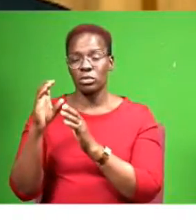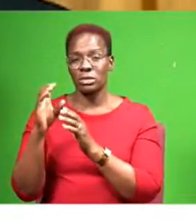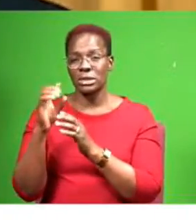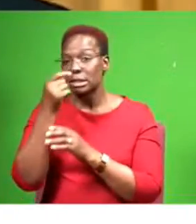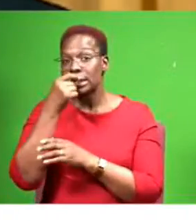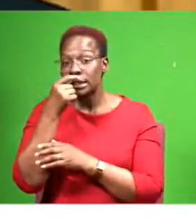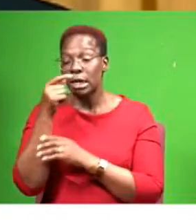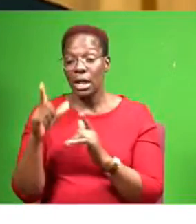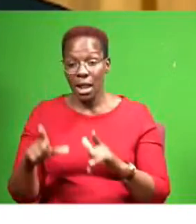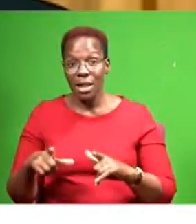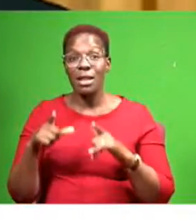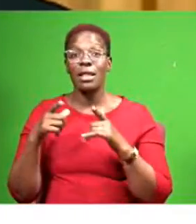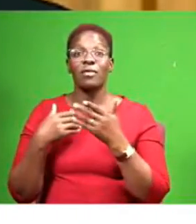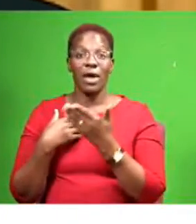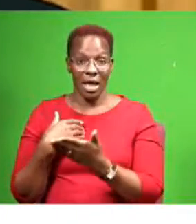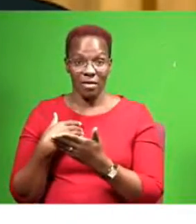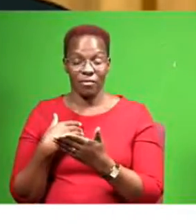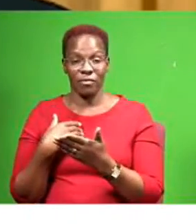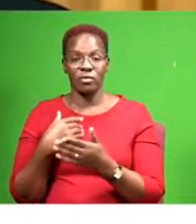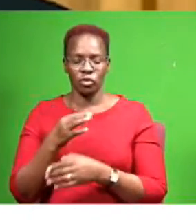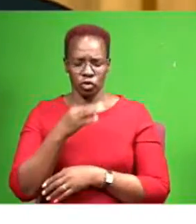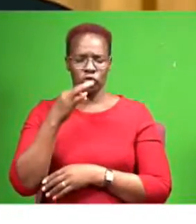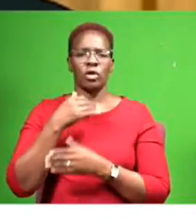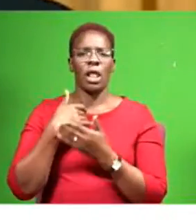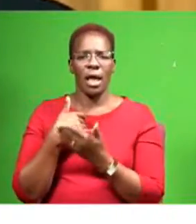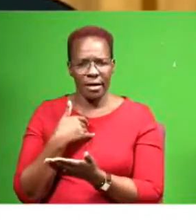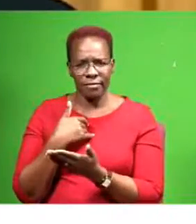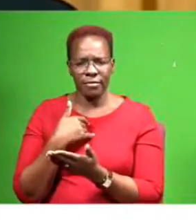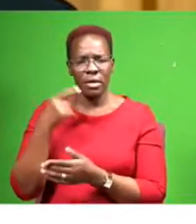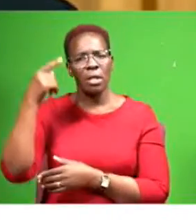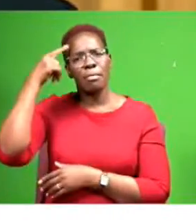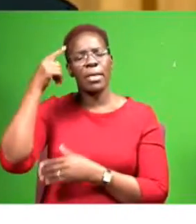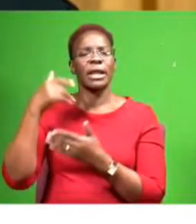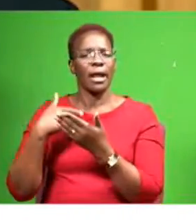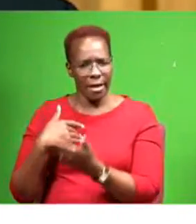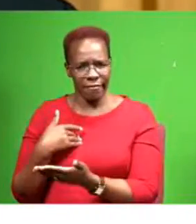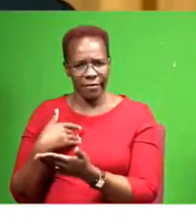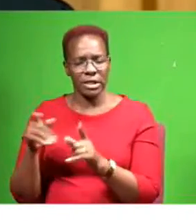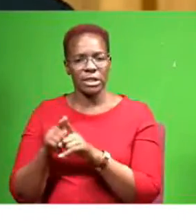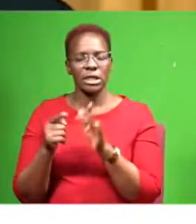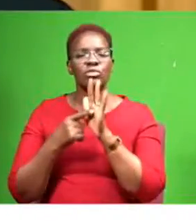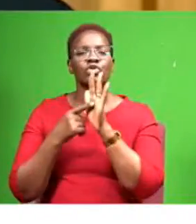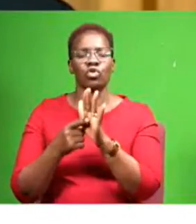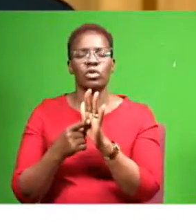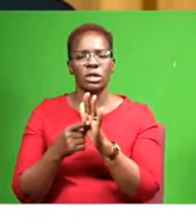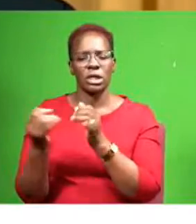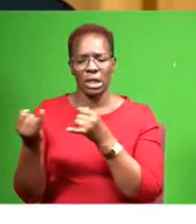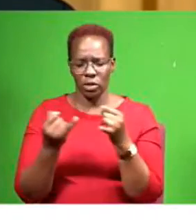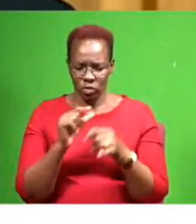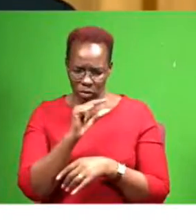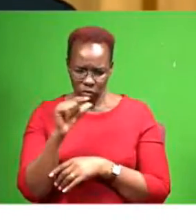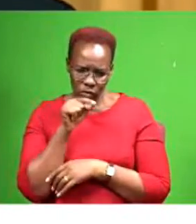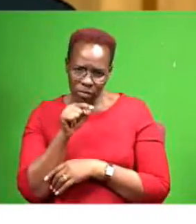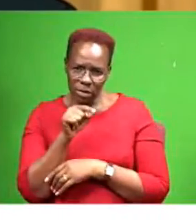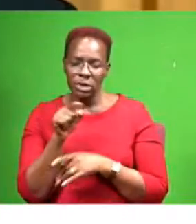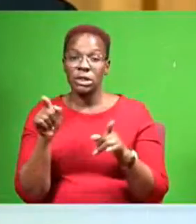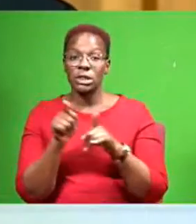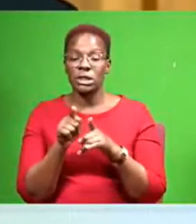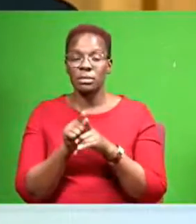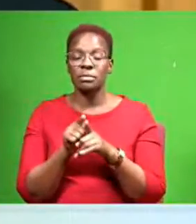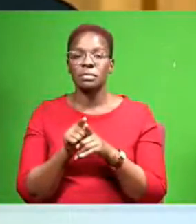instrument having a soul and a consciousness of its own, as reflected in the preamble and fundamental objectives and